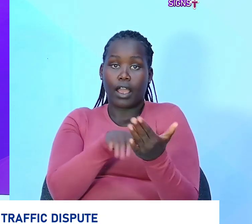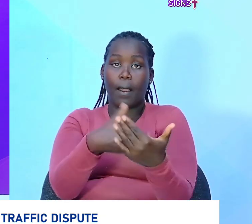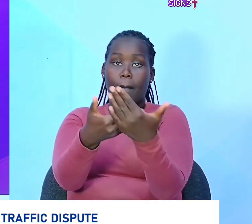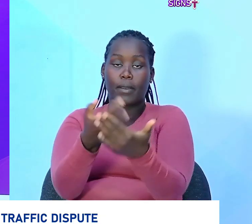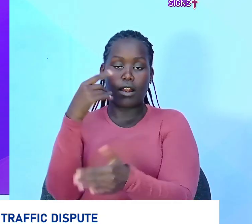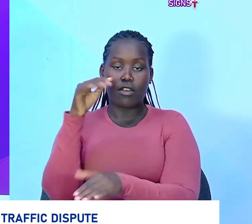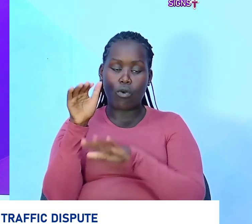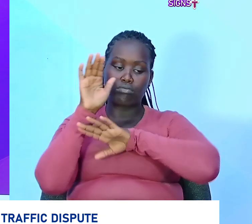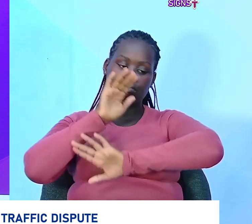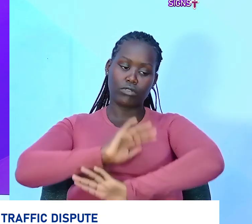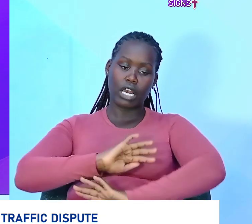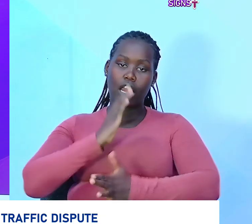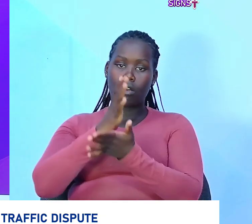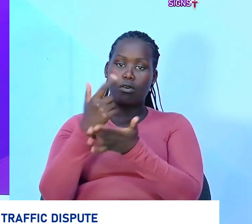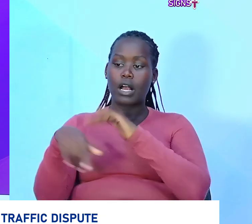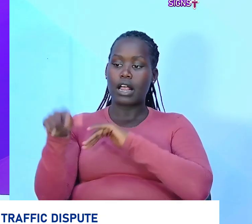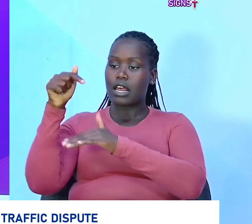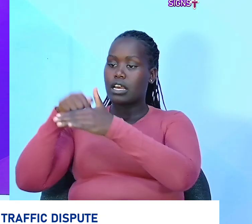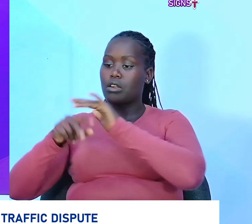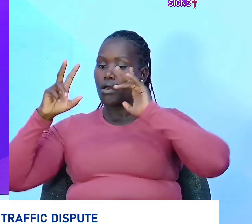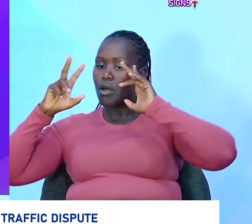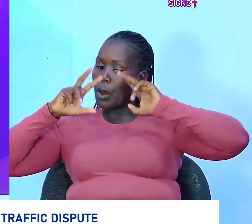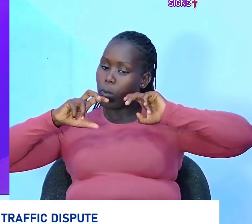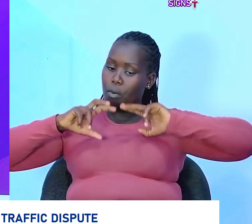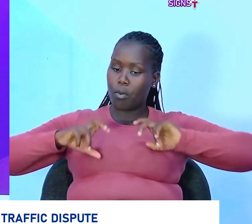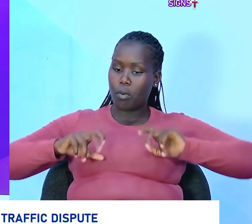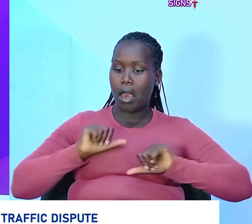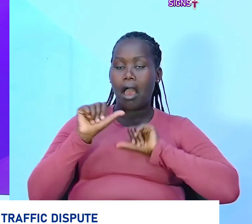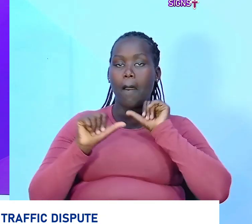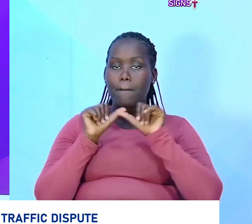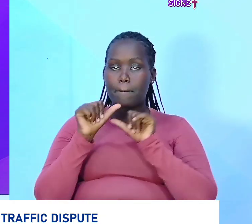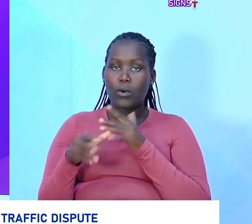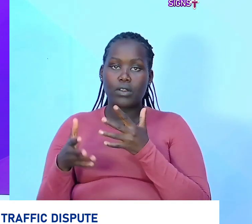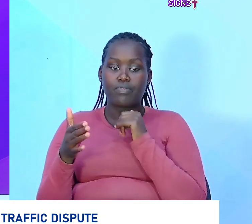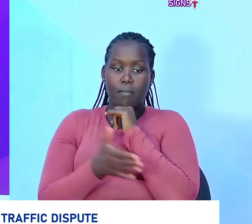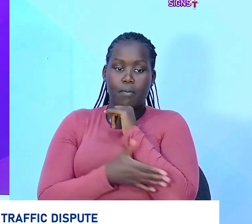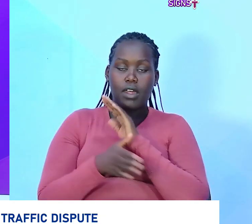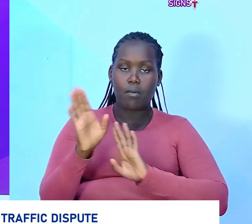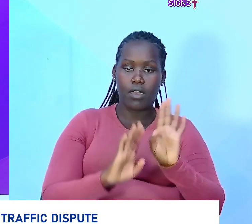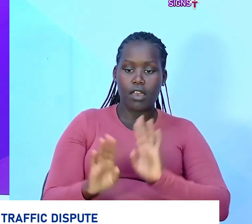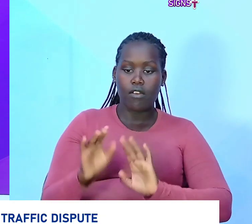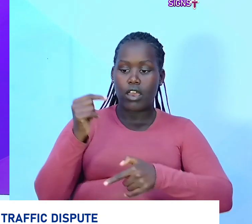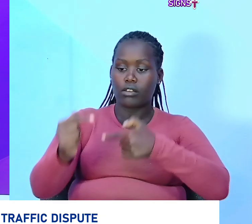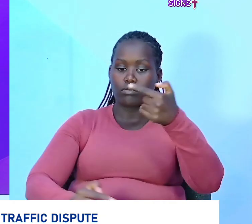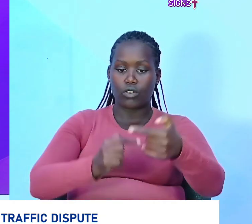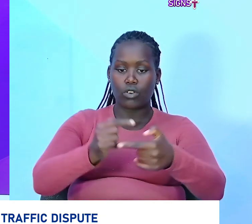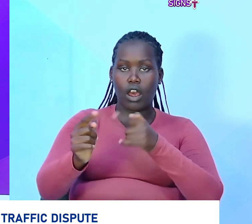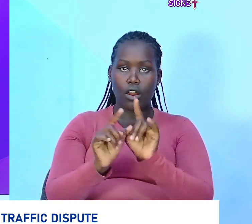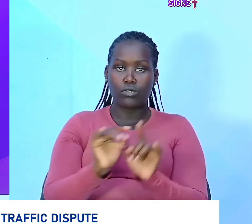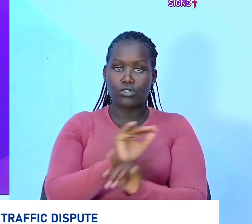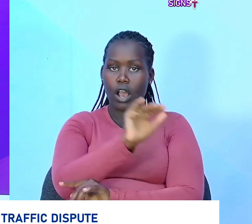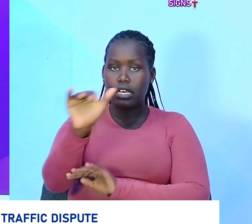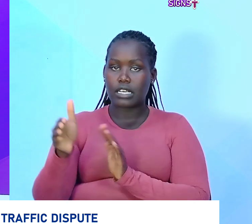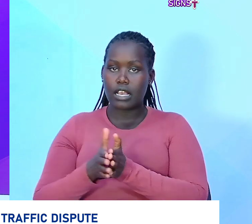and confirmed that an internal investigation into the alleged misconduct is underway, while urging the public